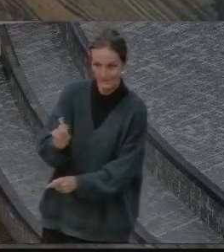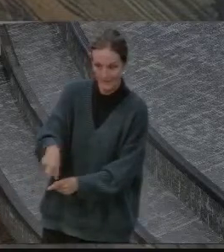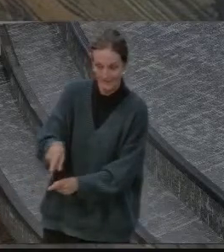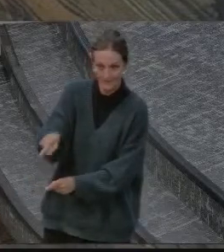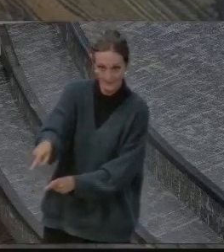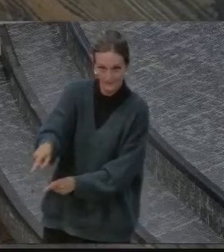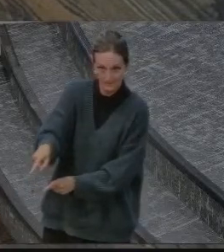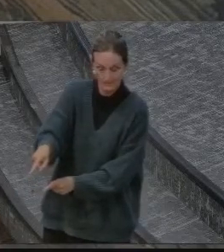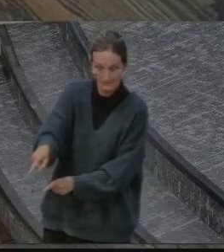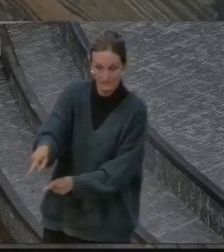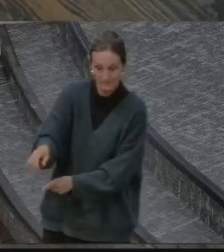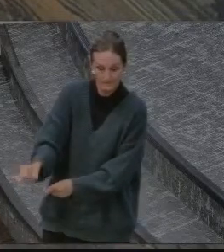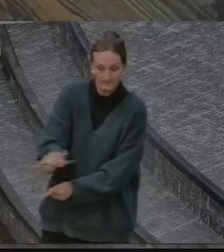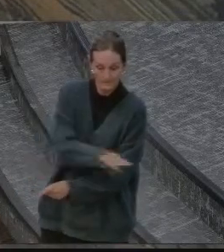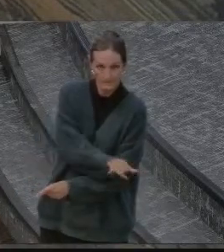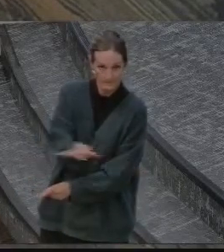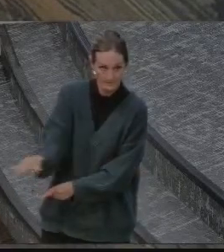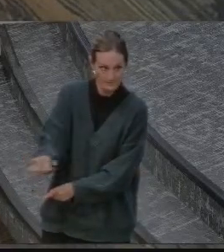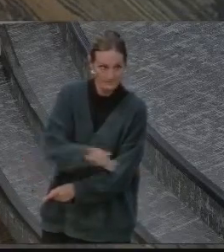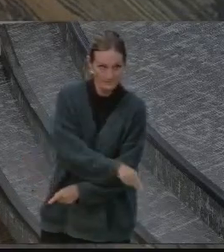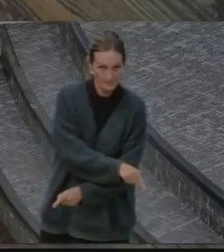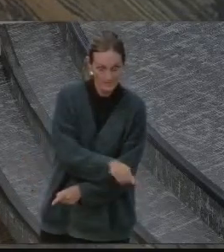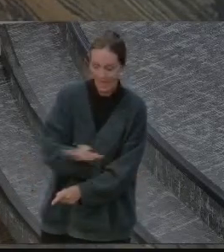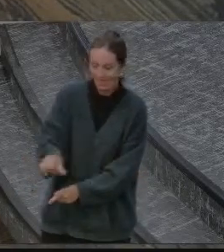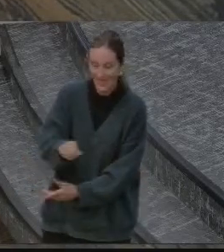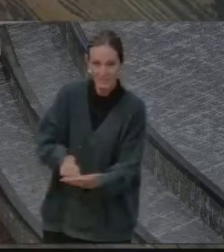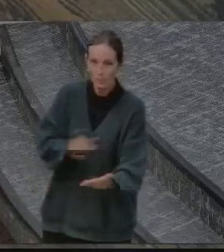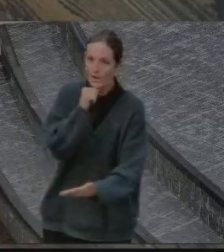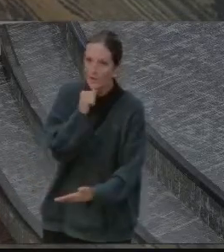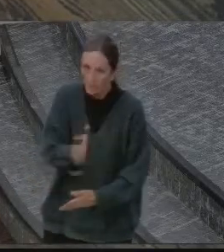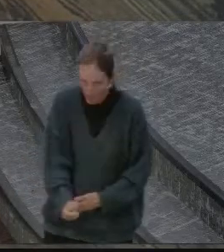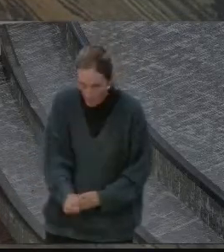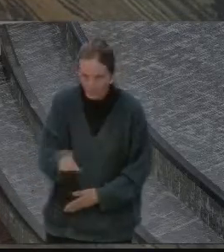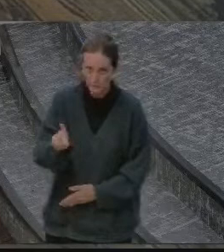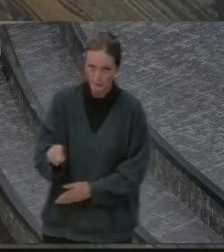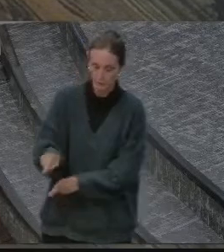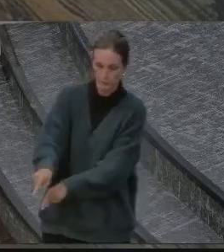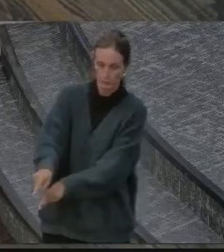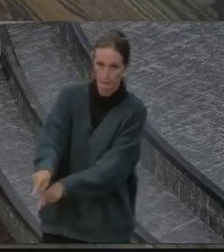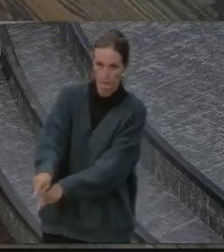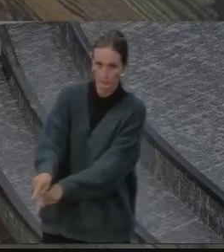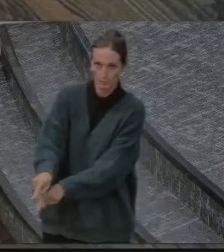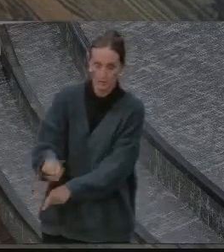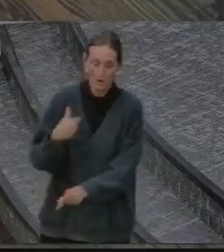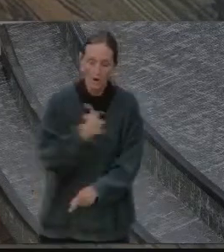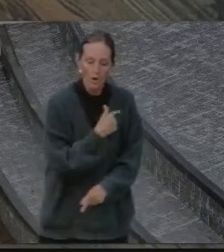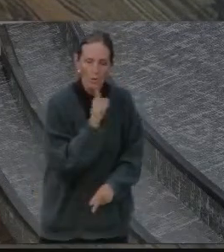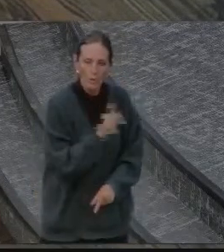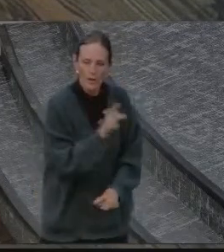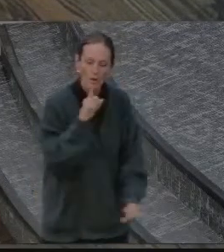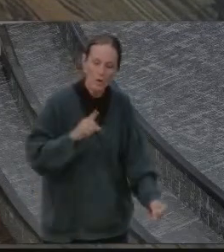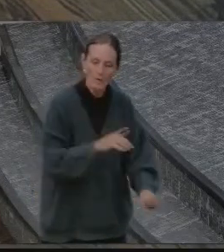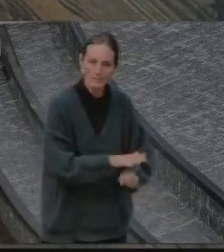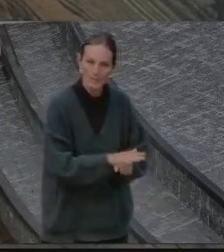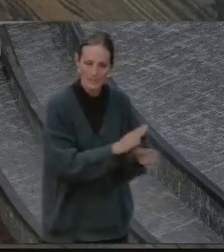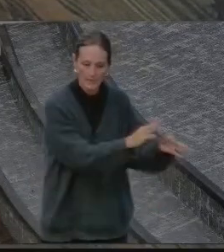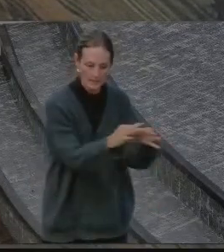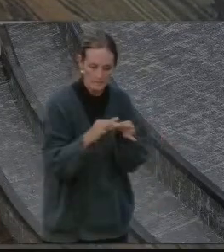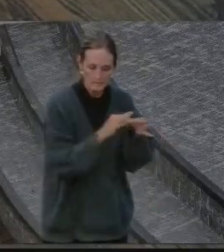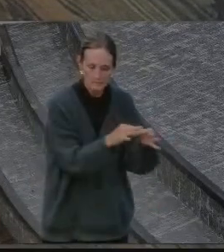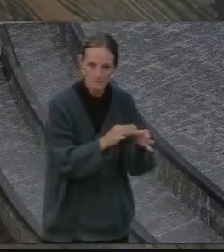those officers and all that, that's what not to do. We've committed, we're going toward the